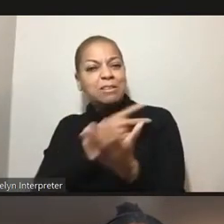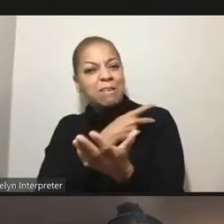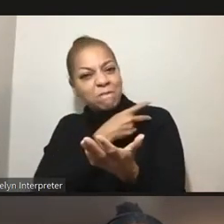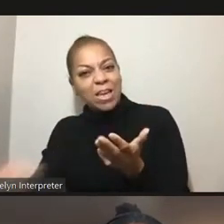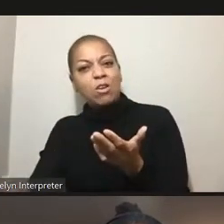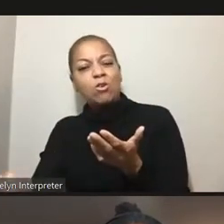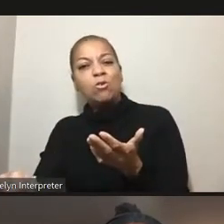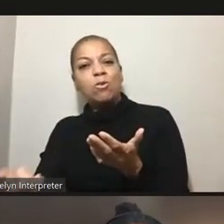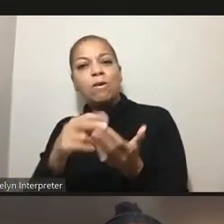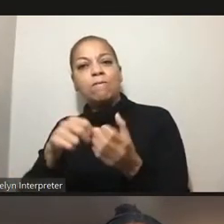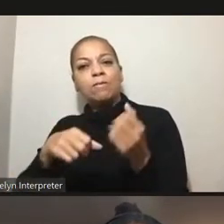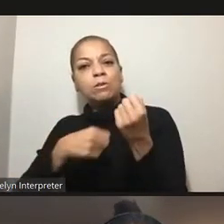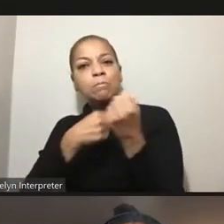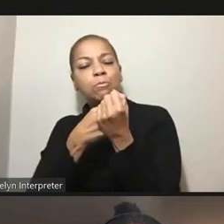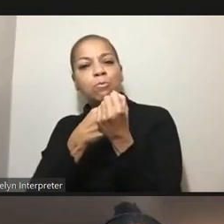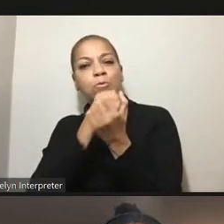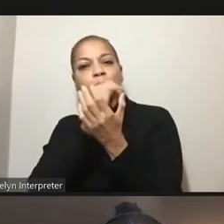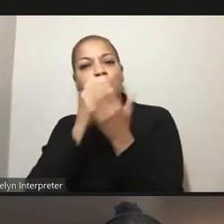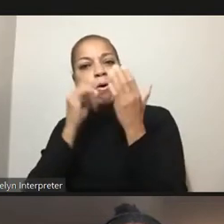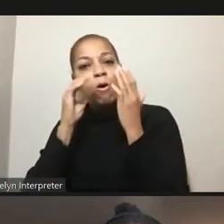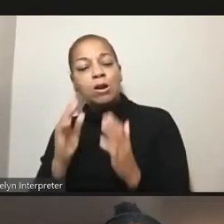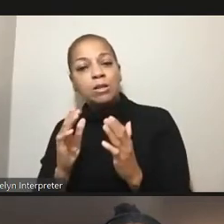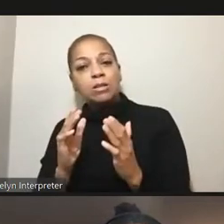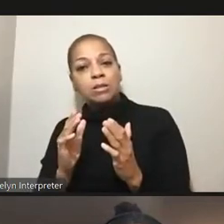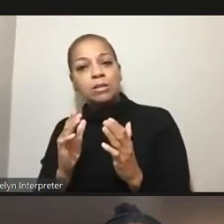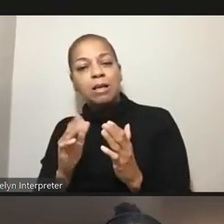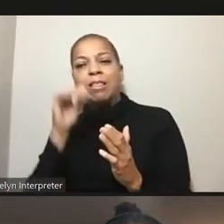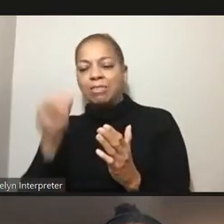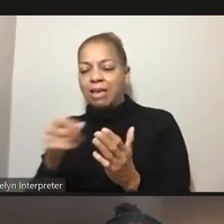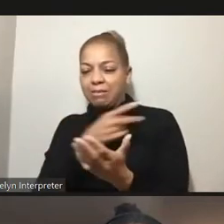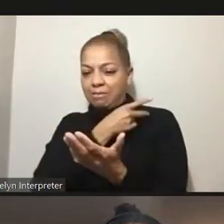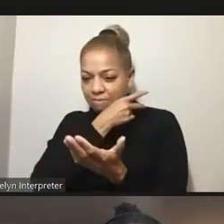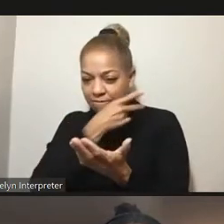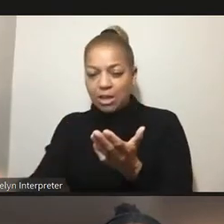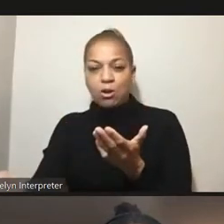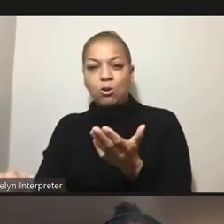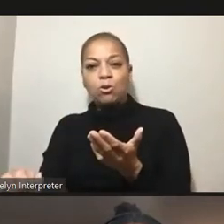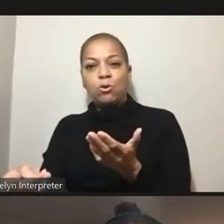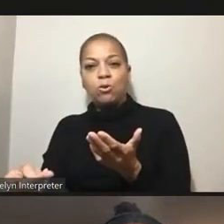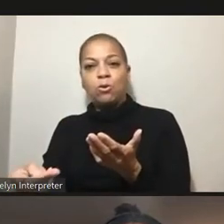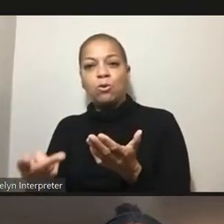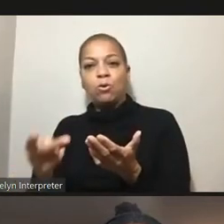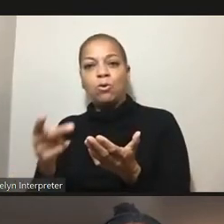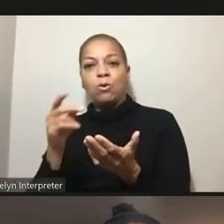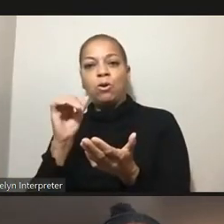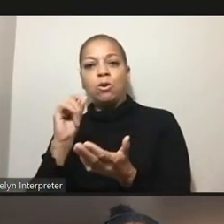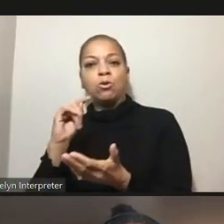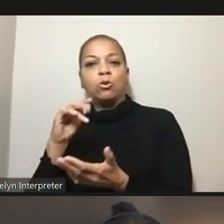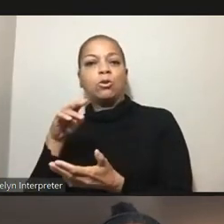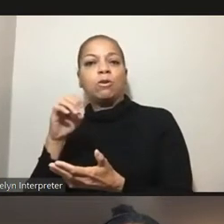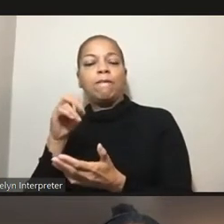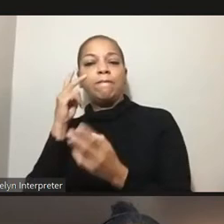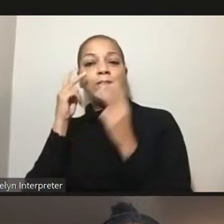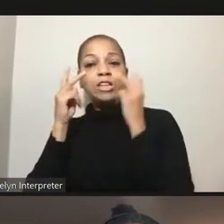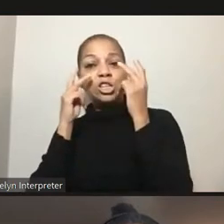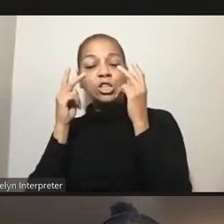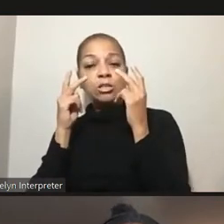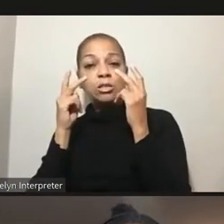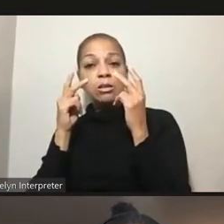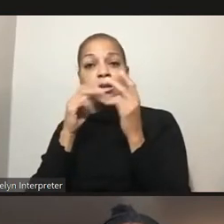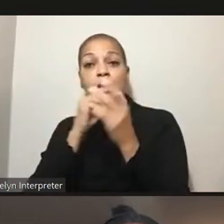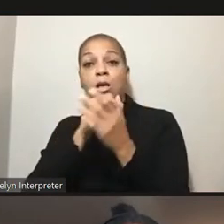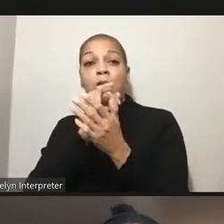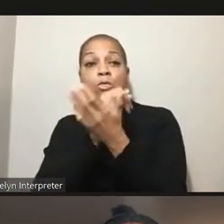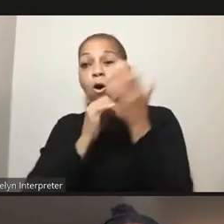of support of the artist. It's a failure of curatorial vision, right? The artist has done their